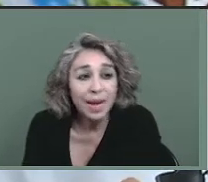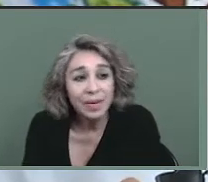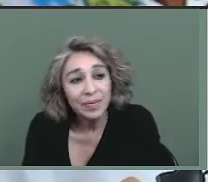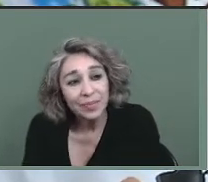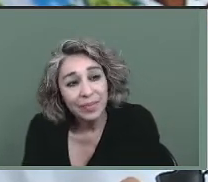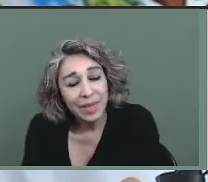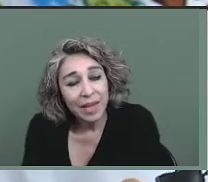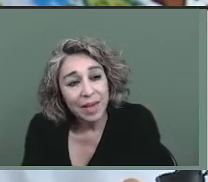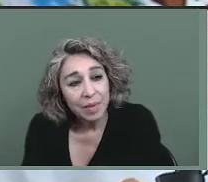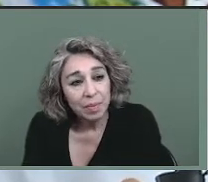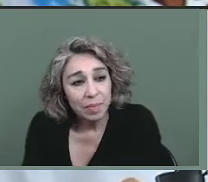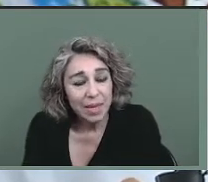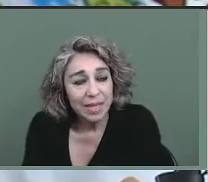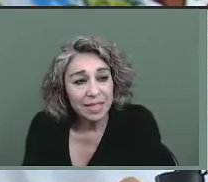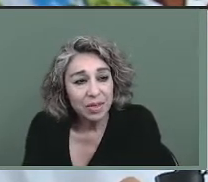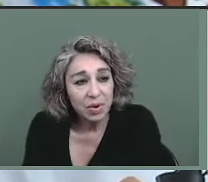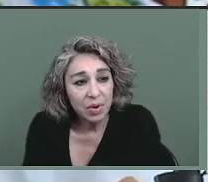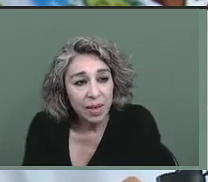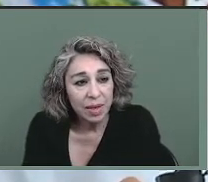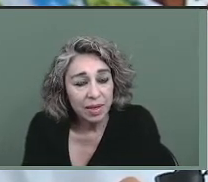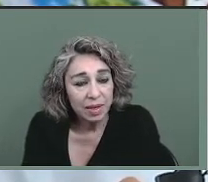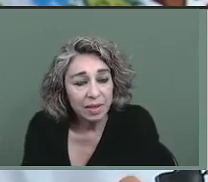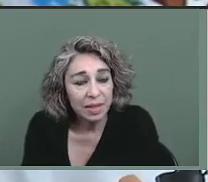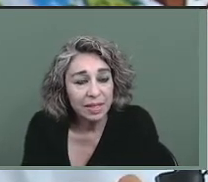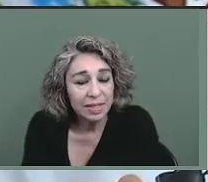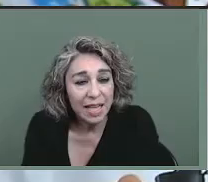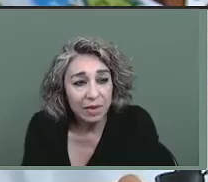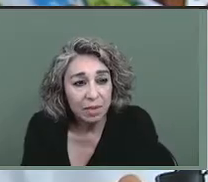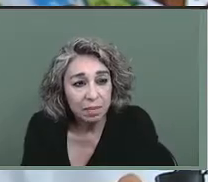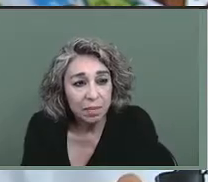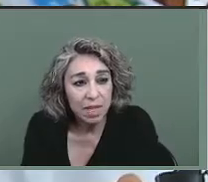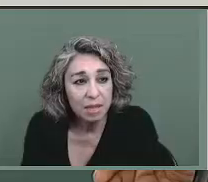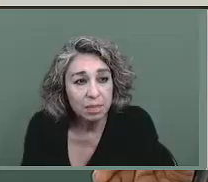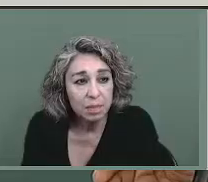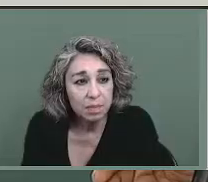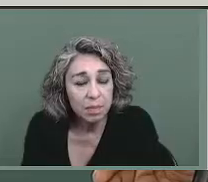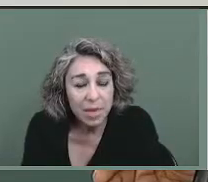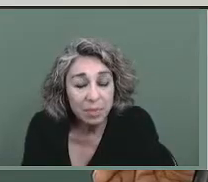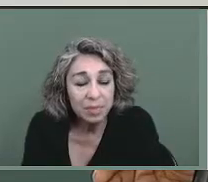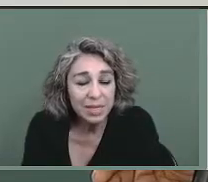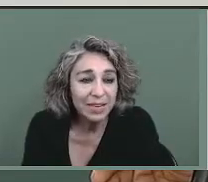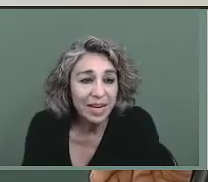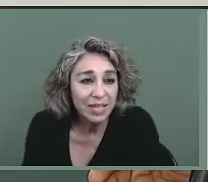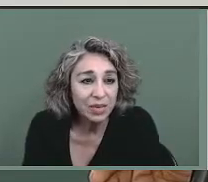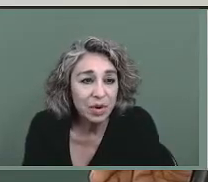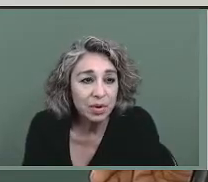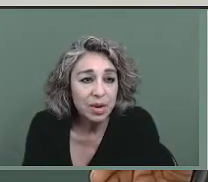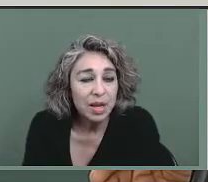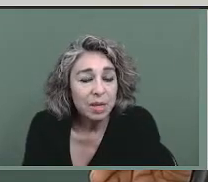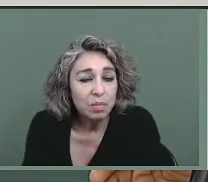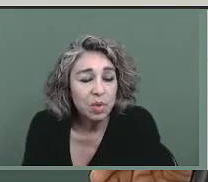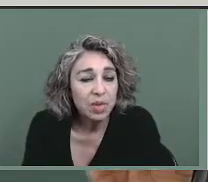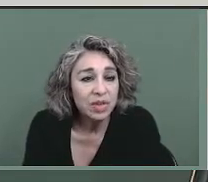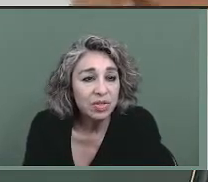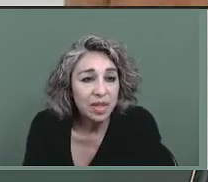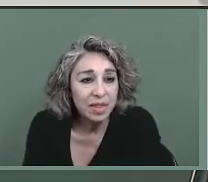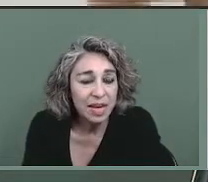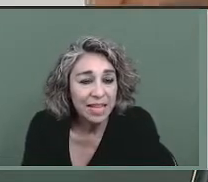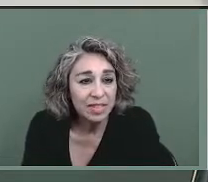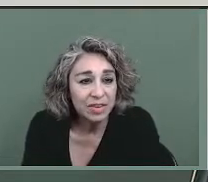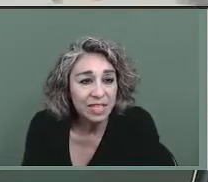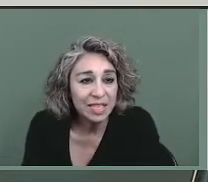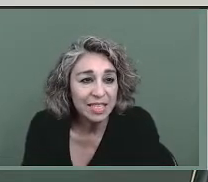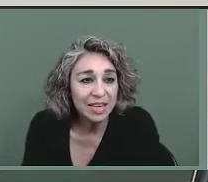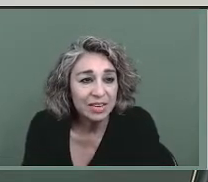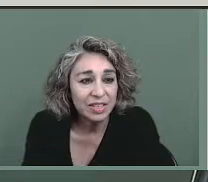Why? Because it's growing. The salary minimum salary has grown more than the